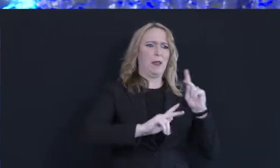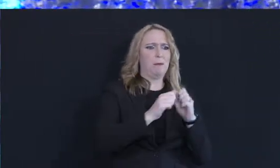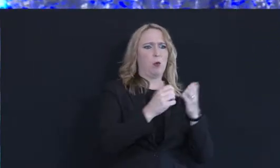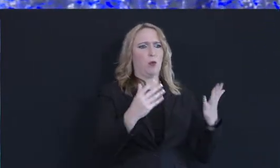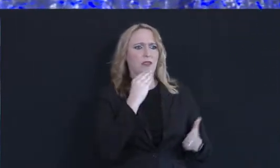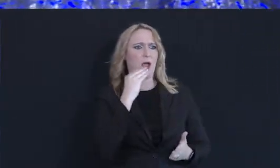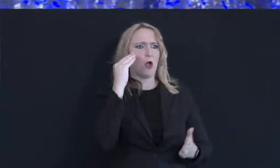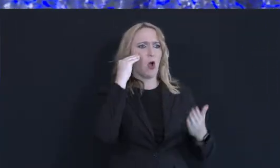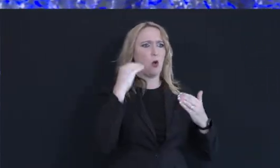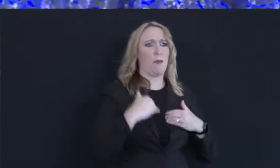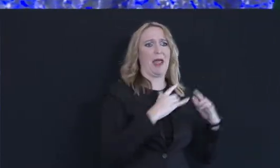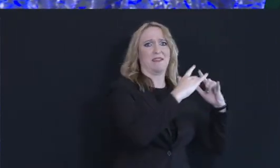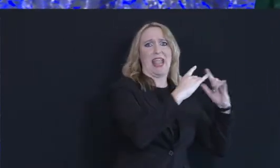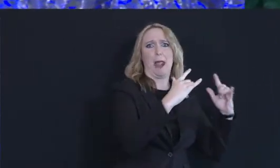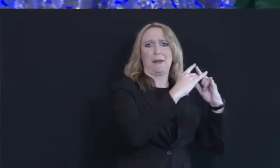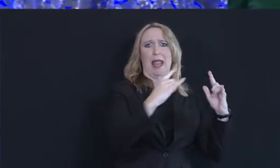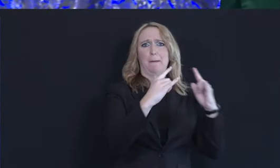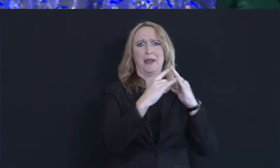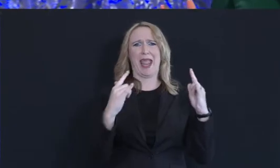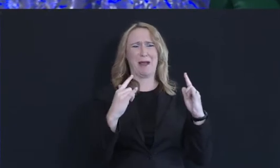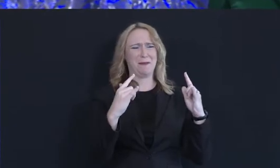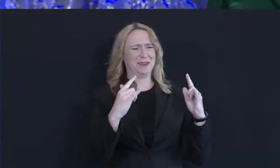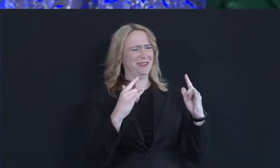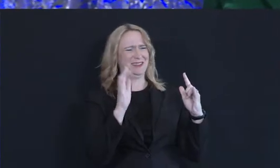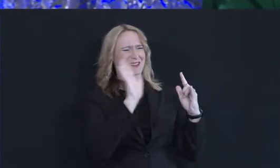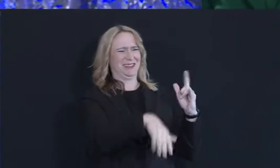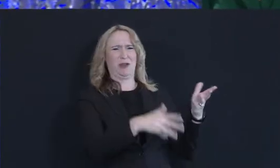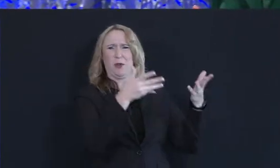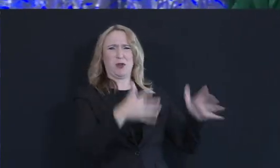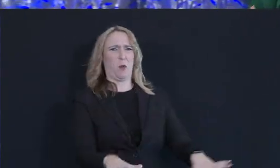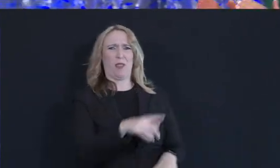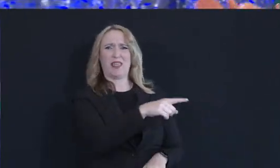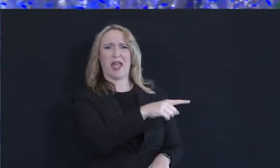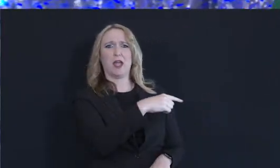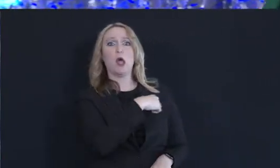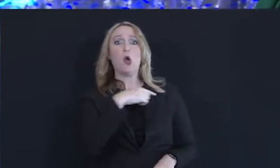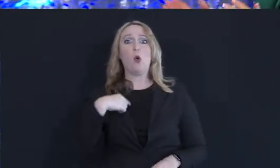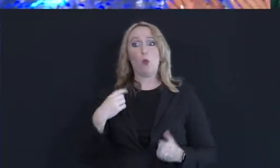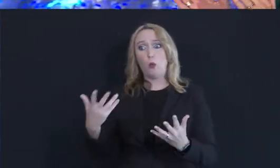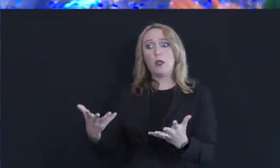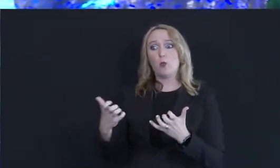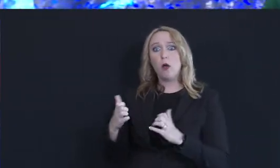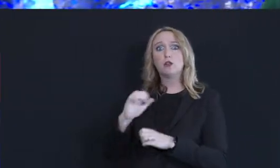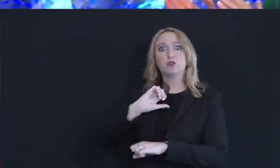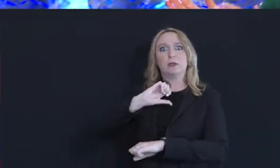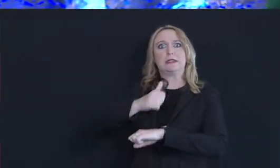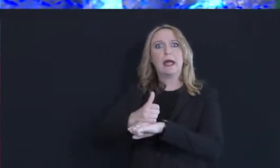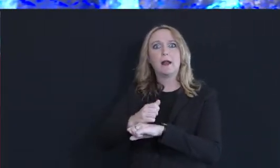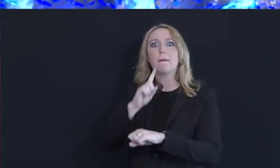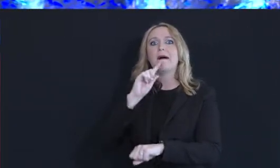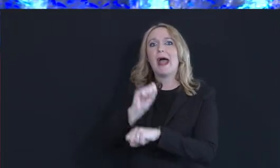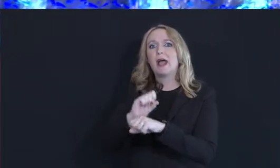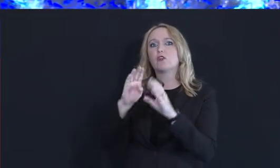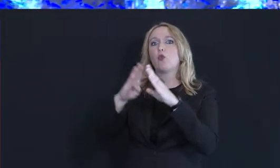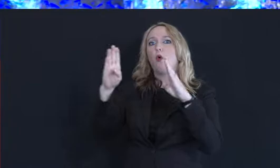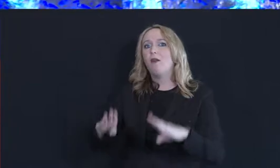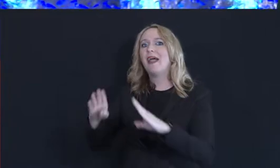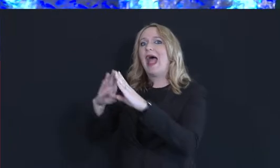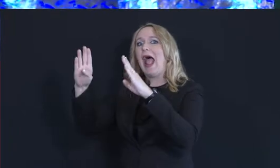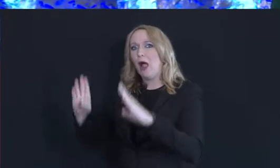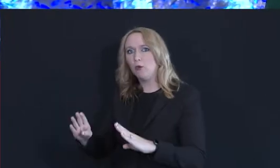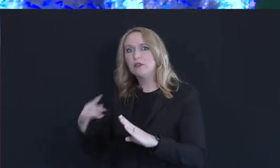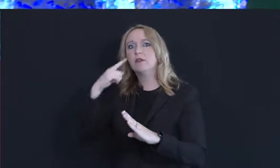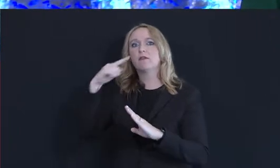you're seeing it pop up across the country instead we're focused on investing in housing and services for our homeless individuals